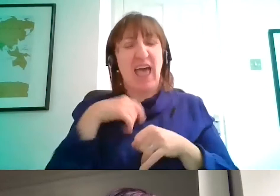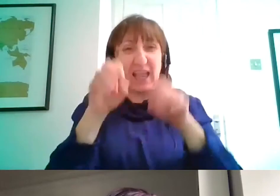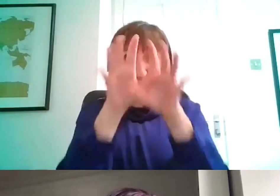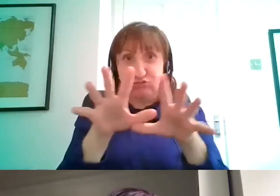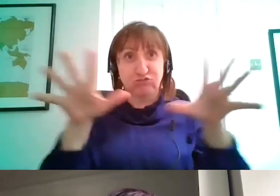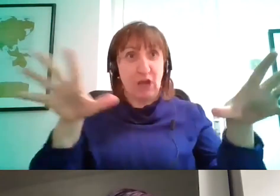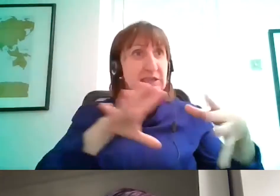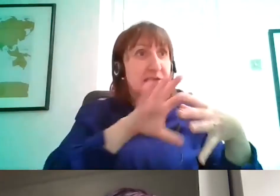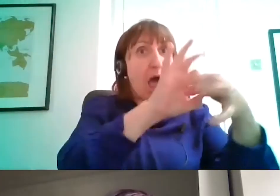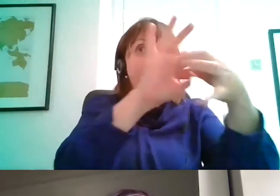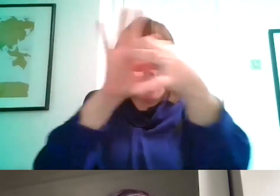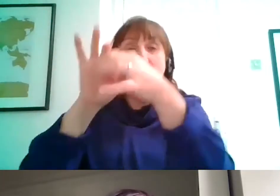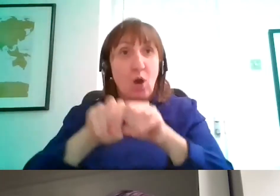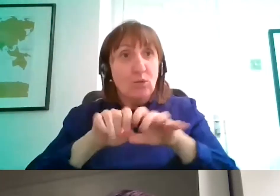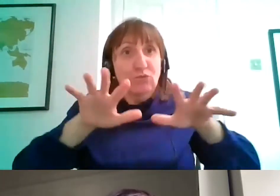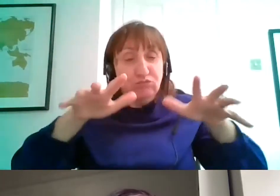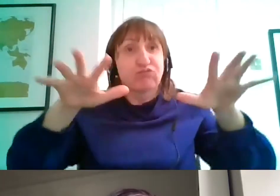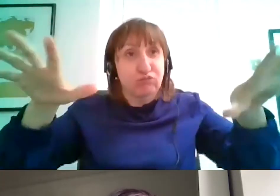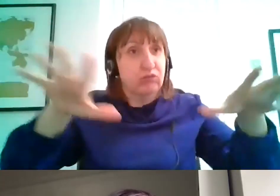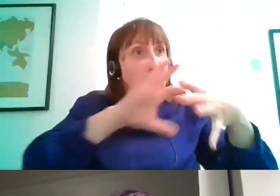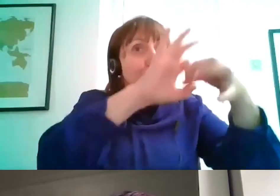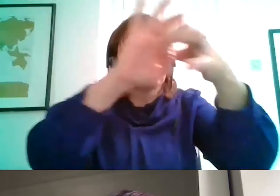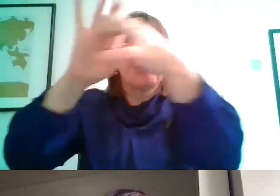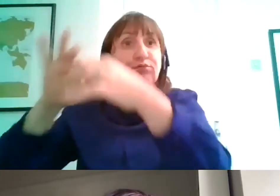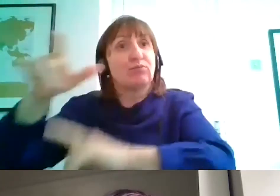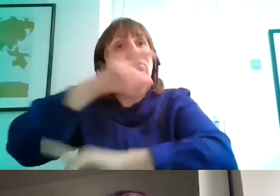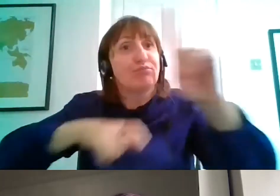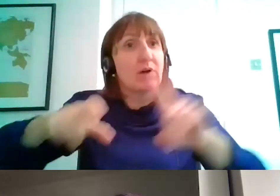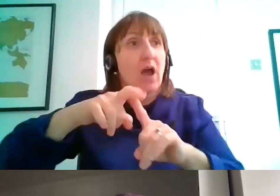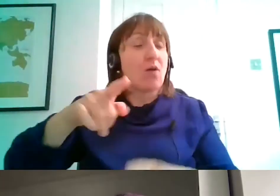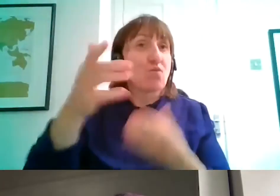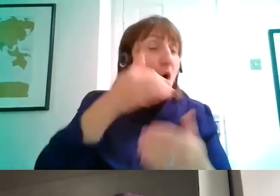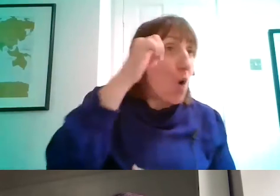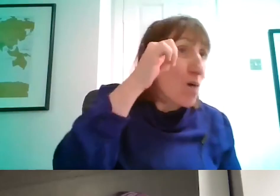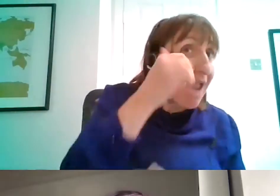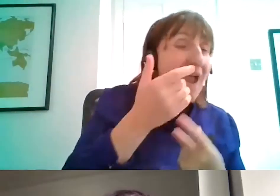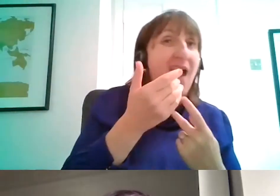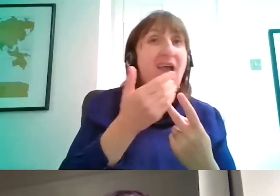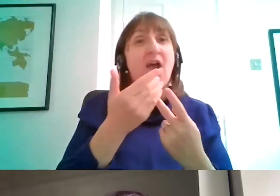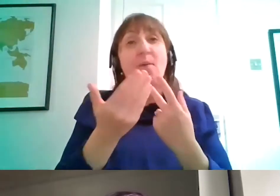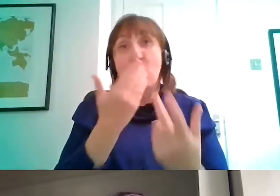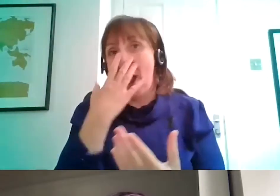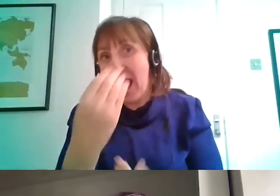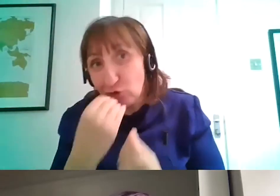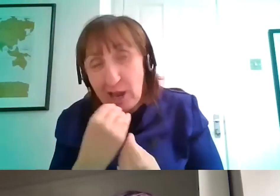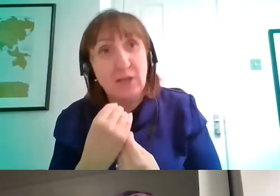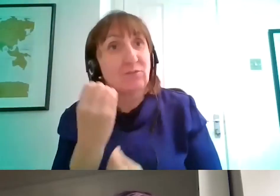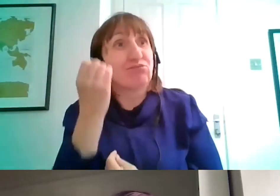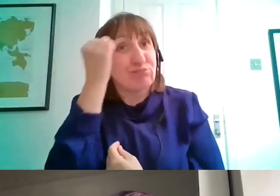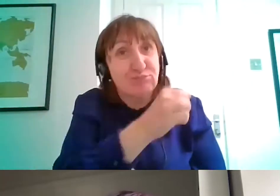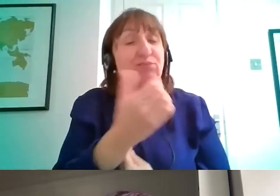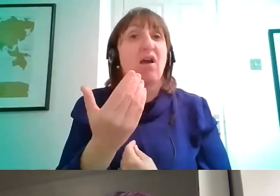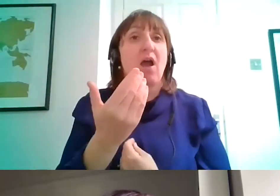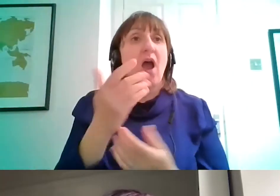all just starts to feed into everyone else. When we're more aware, we are educated, and we then